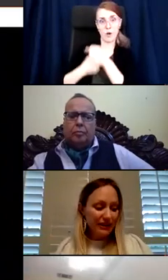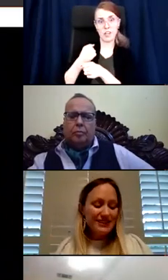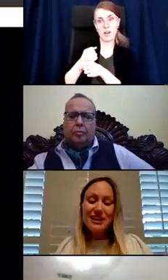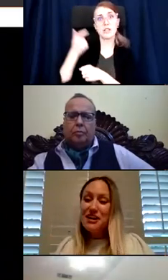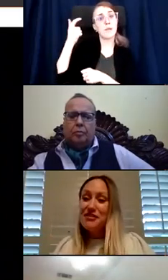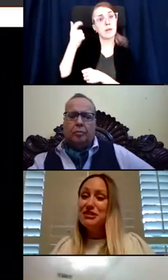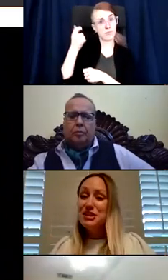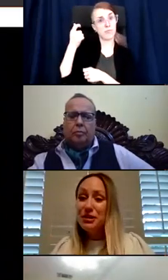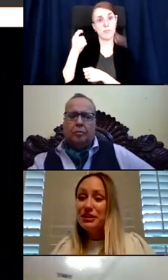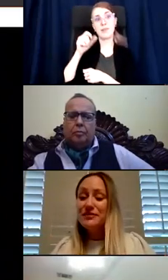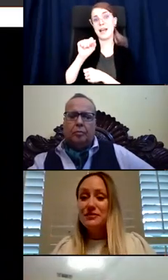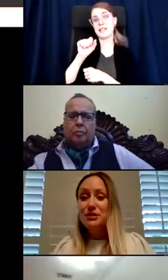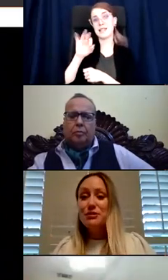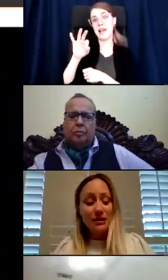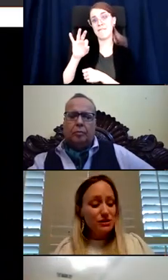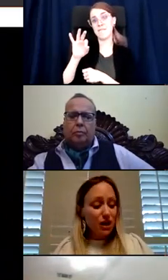grant for